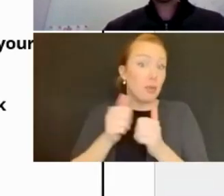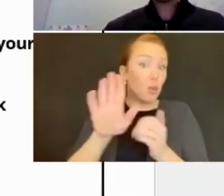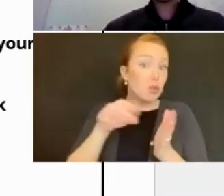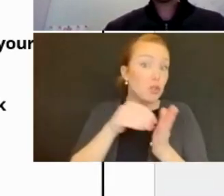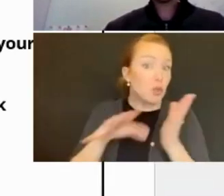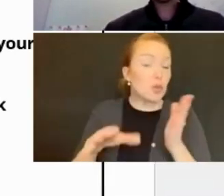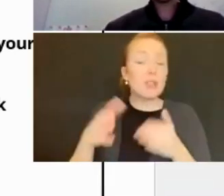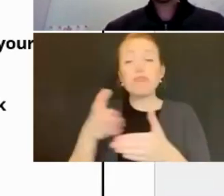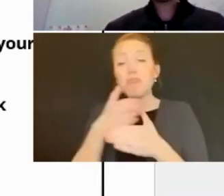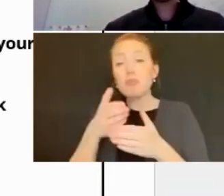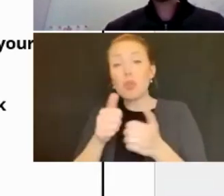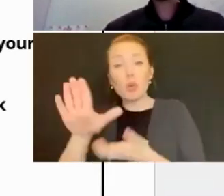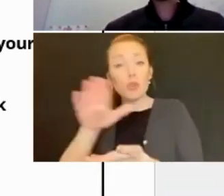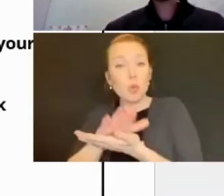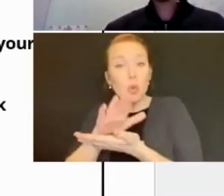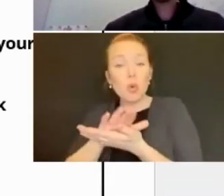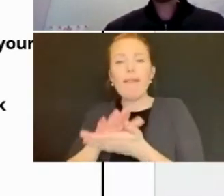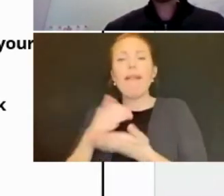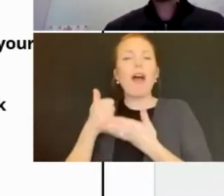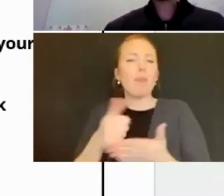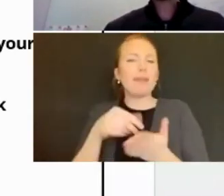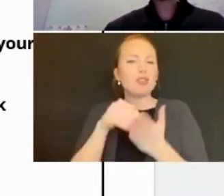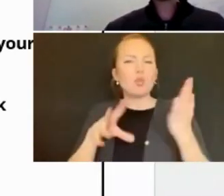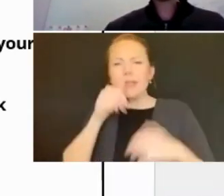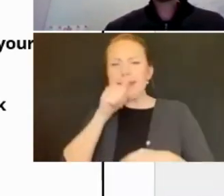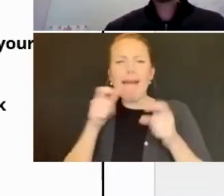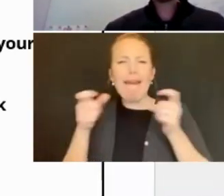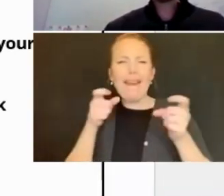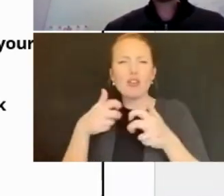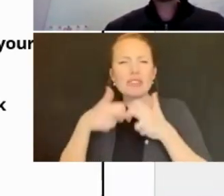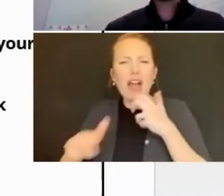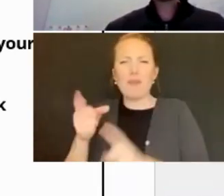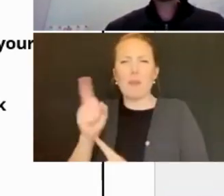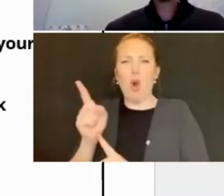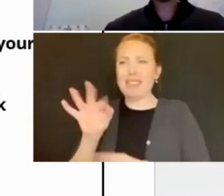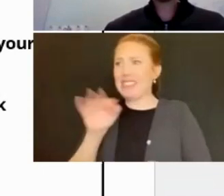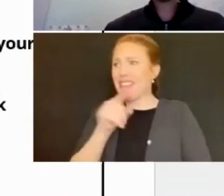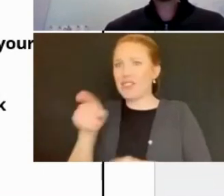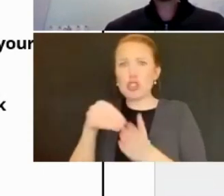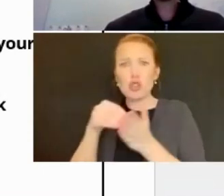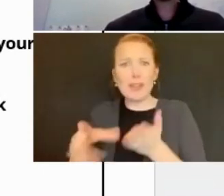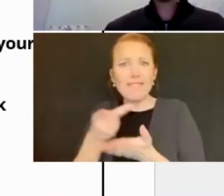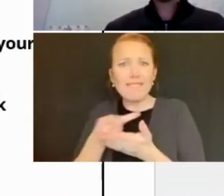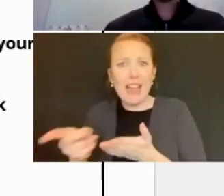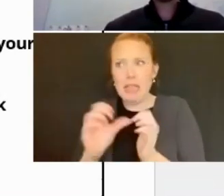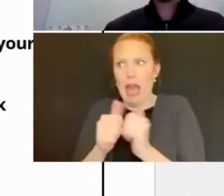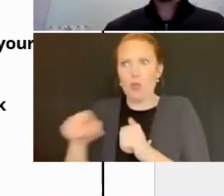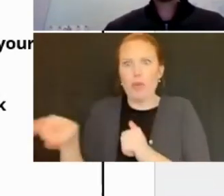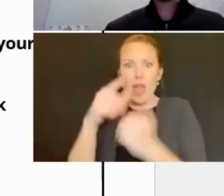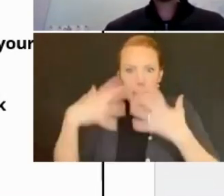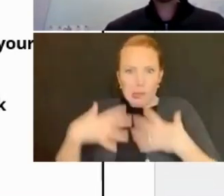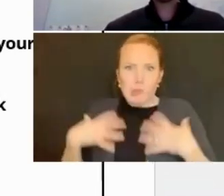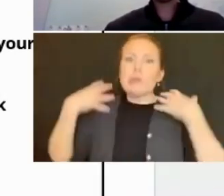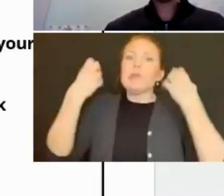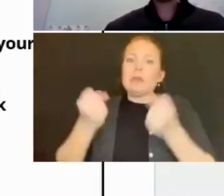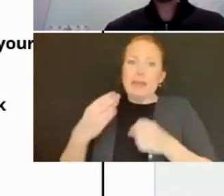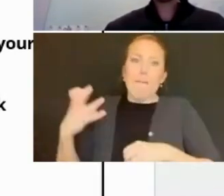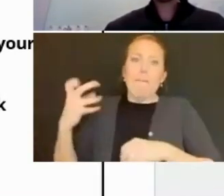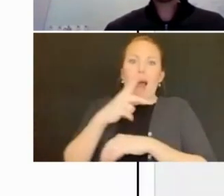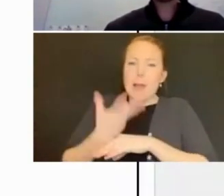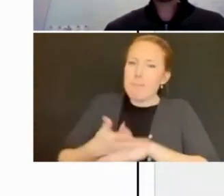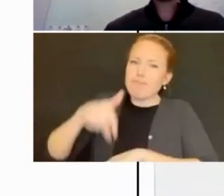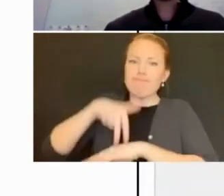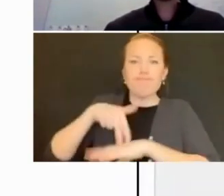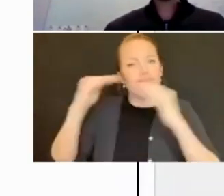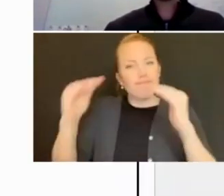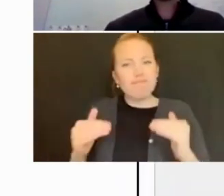to handle tough moments. When things don't go their way, how do you rise up and learn from it? So please, I'll tell you how to get that in just a